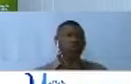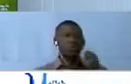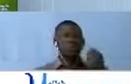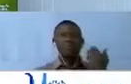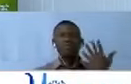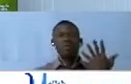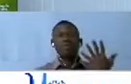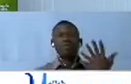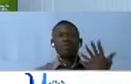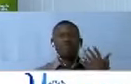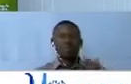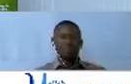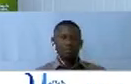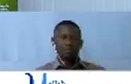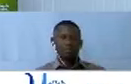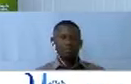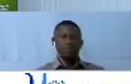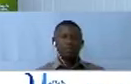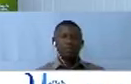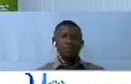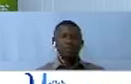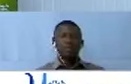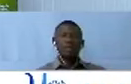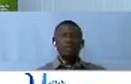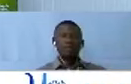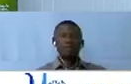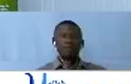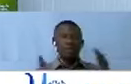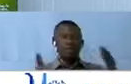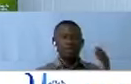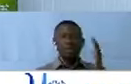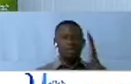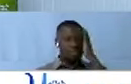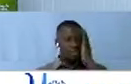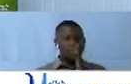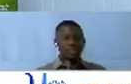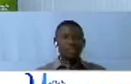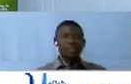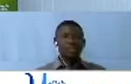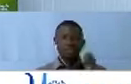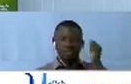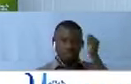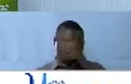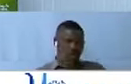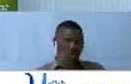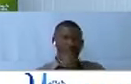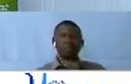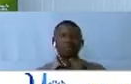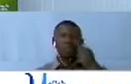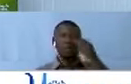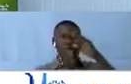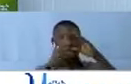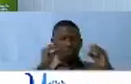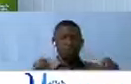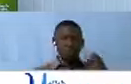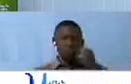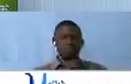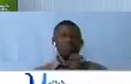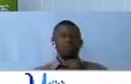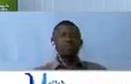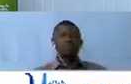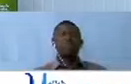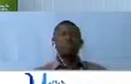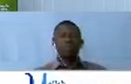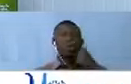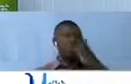No, for 2005. Then a major crime was formed. Tumole minata major crime bunda londi. I was lucky to be part